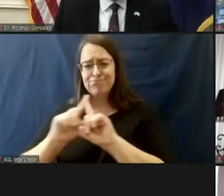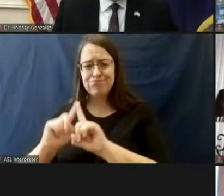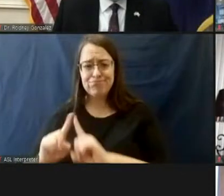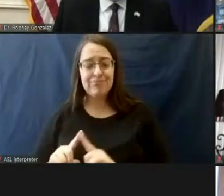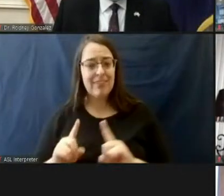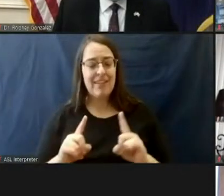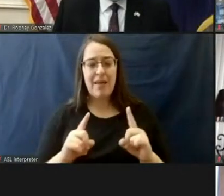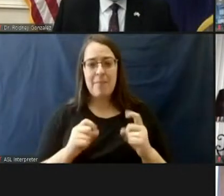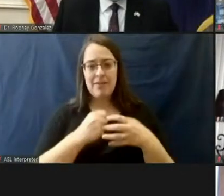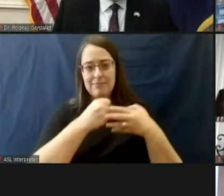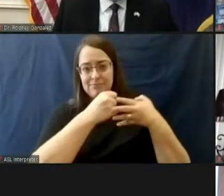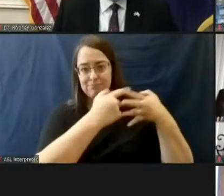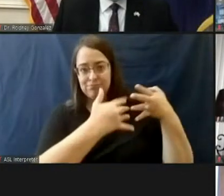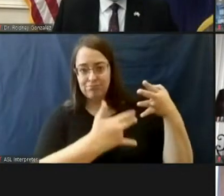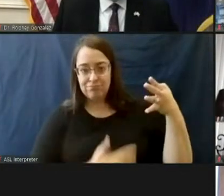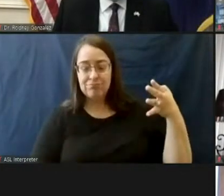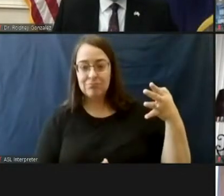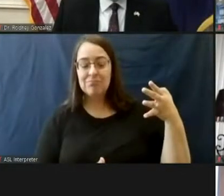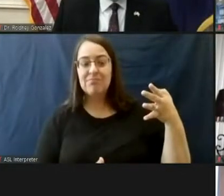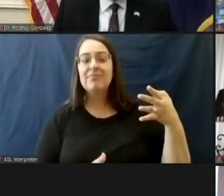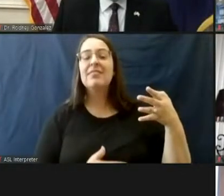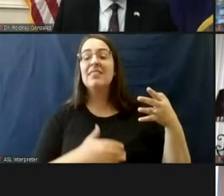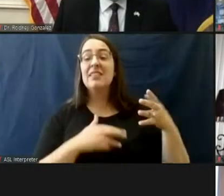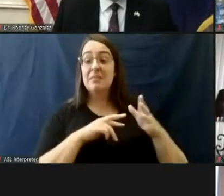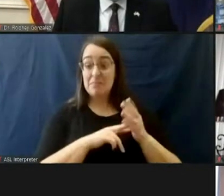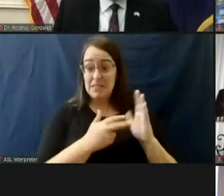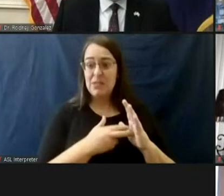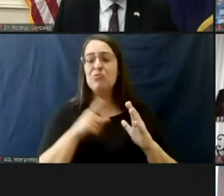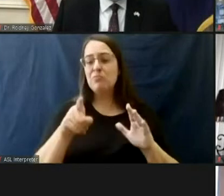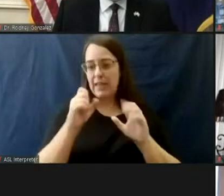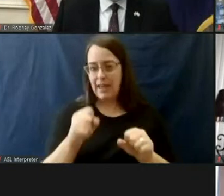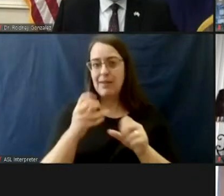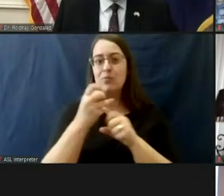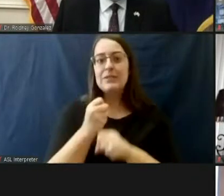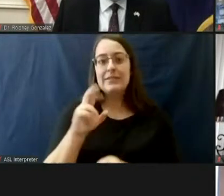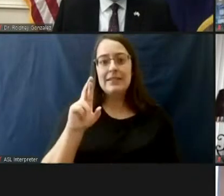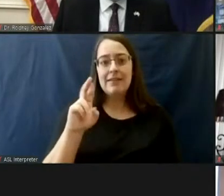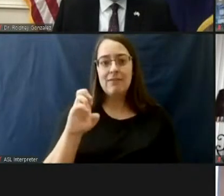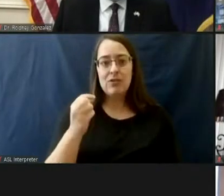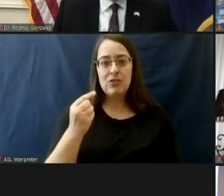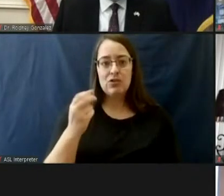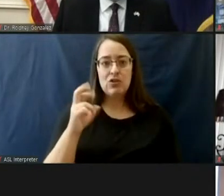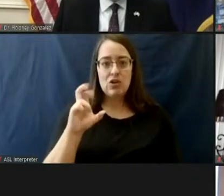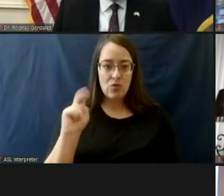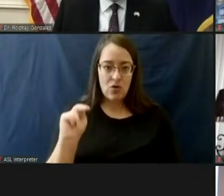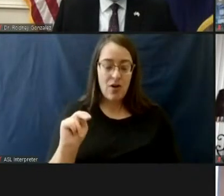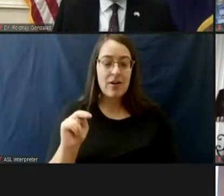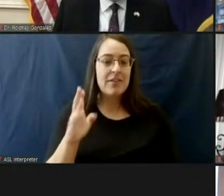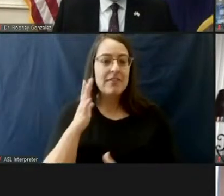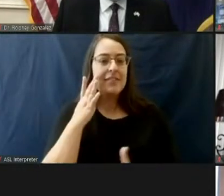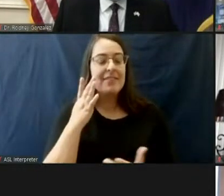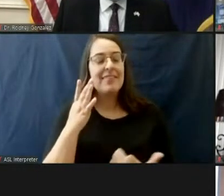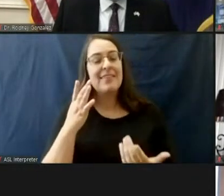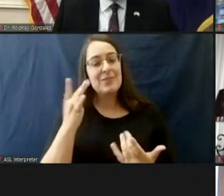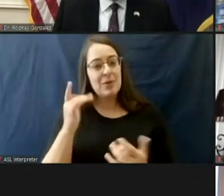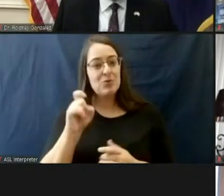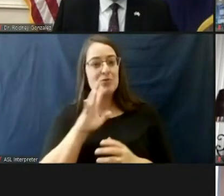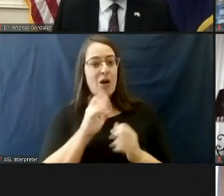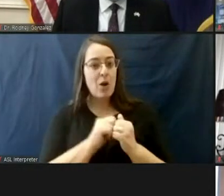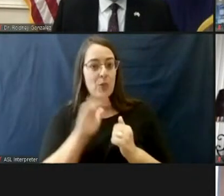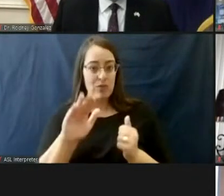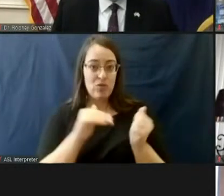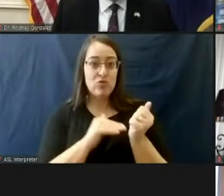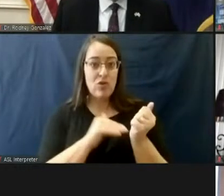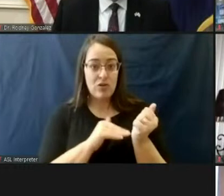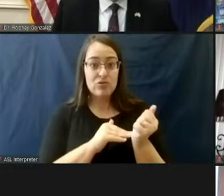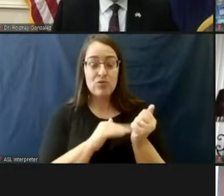of other conditions that would potentially qualify you for the treatment. That's why you should seek out counseling with your primary care physician